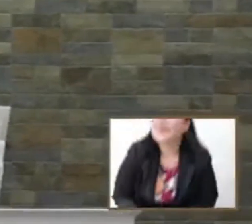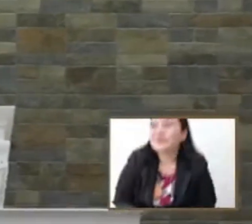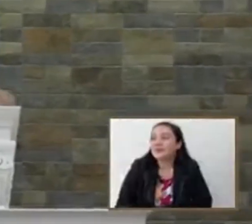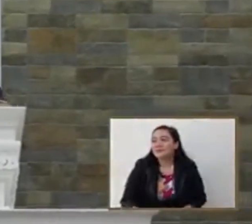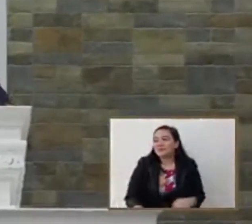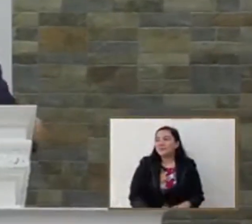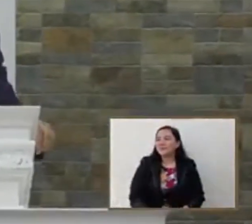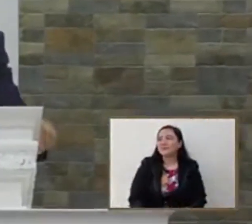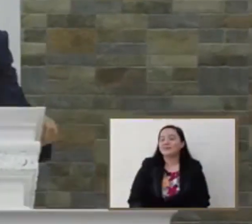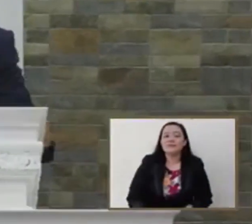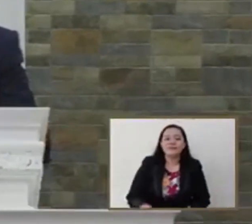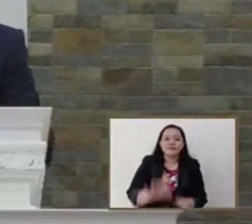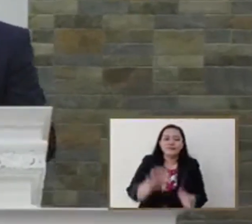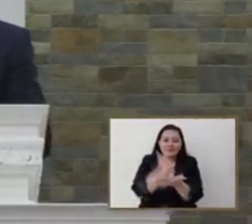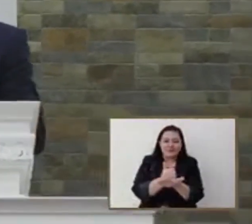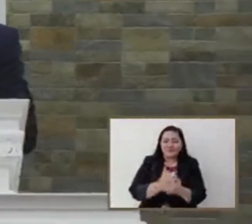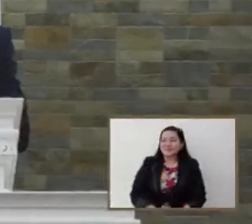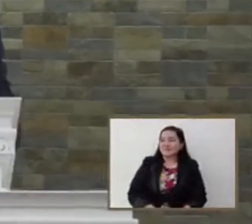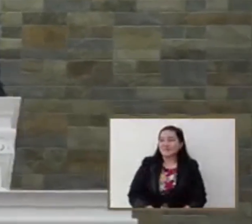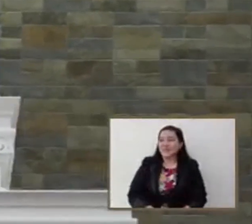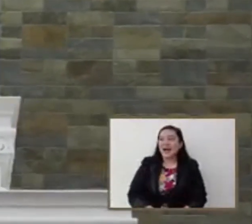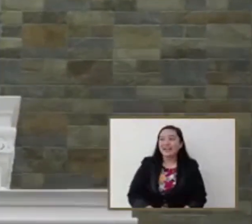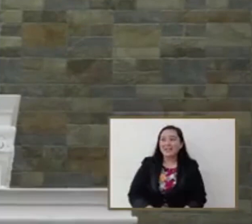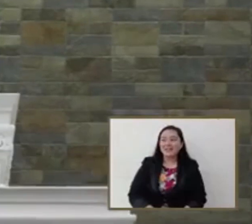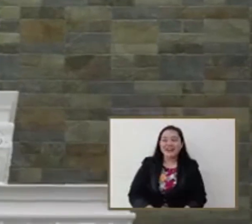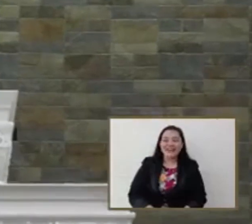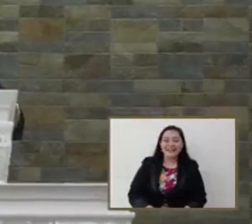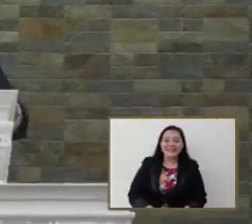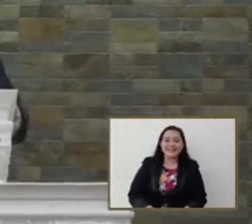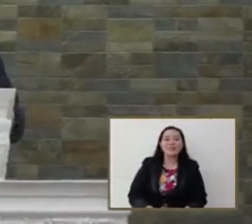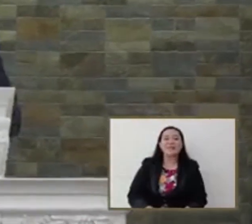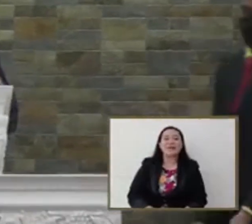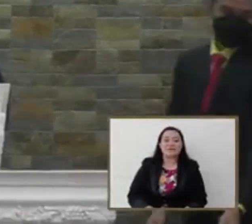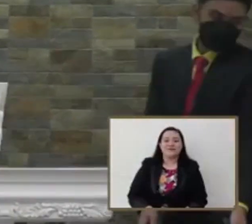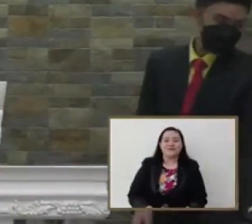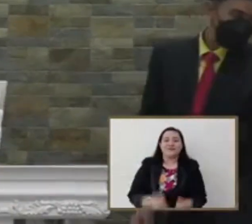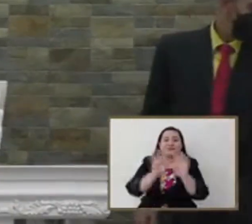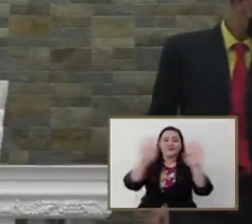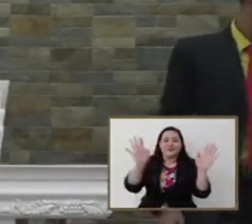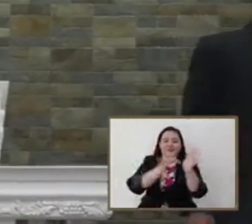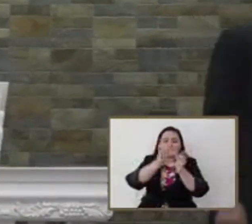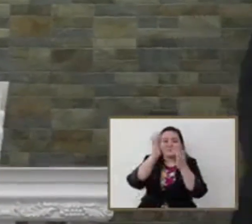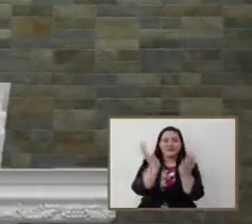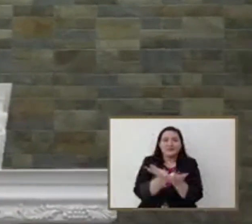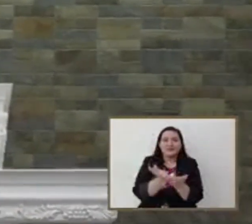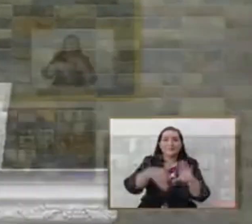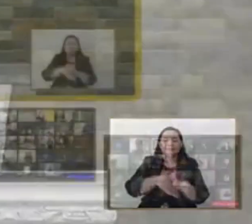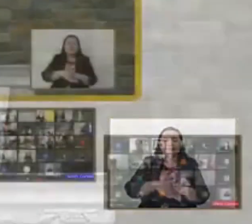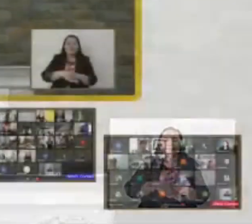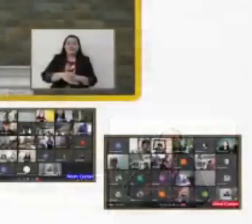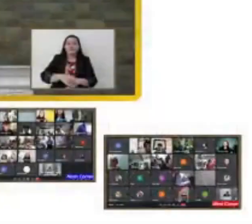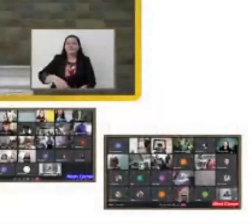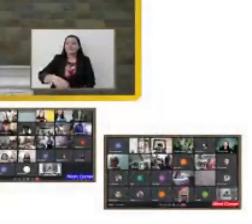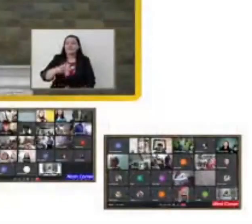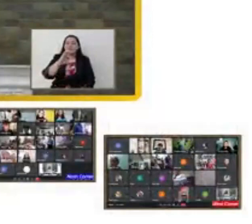All right, let's go to the book of Colossians chapter 3 and verse number 16 as we stand together for the